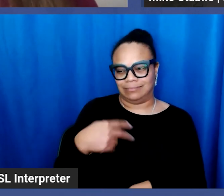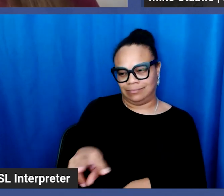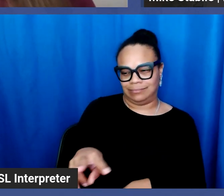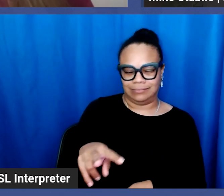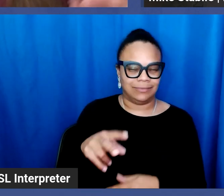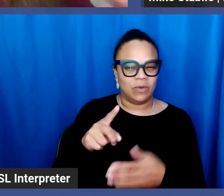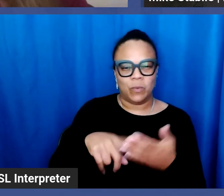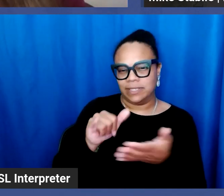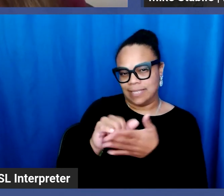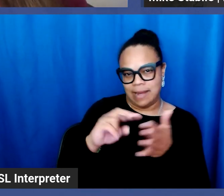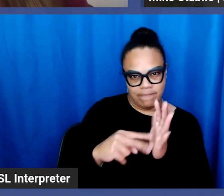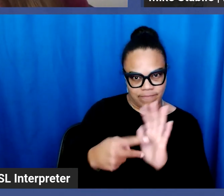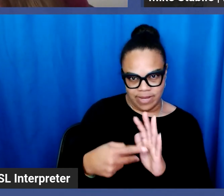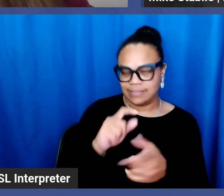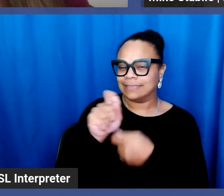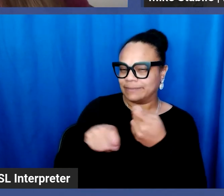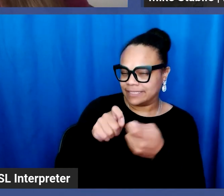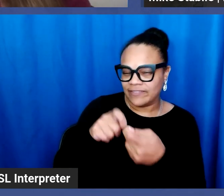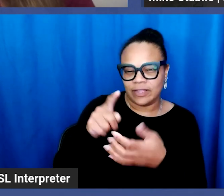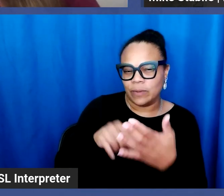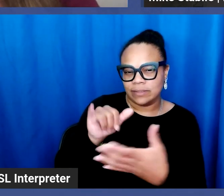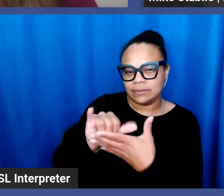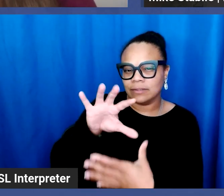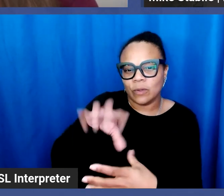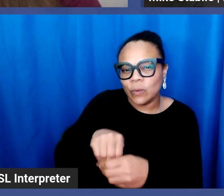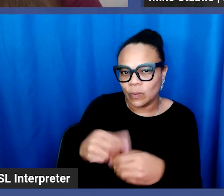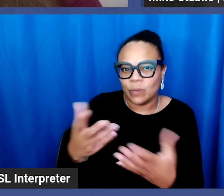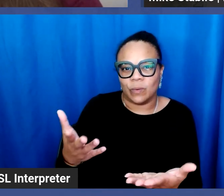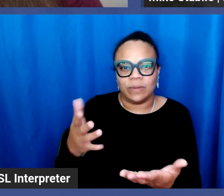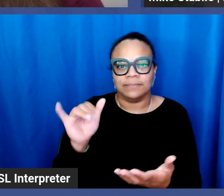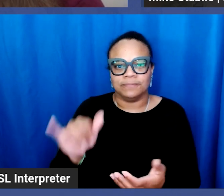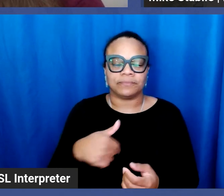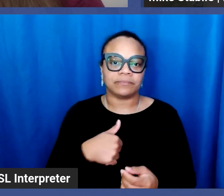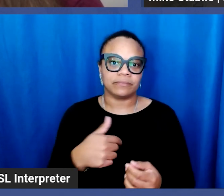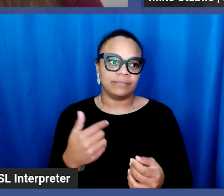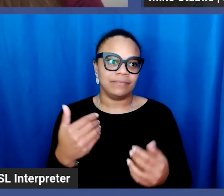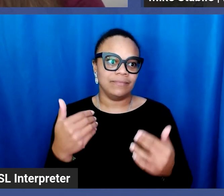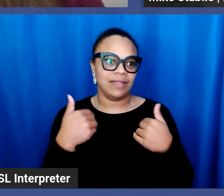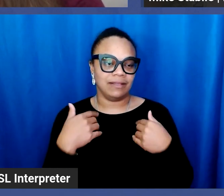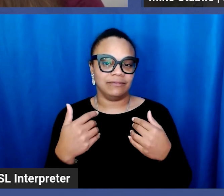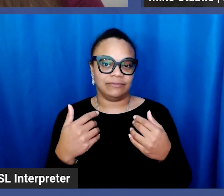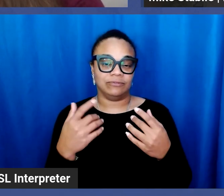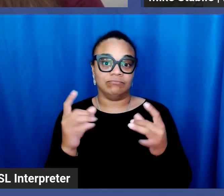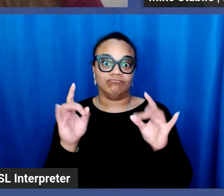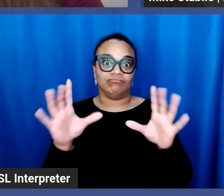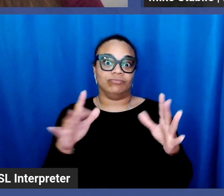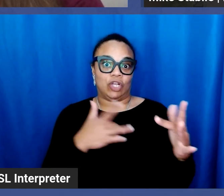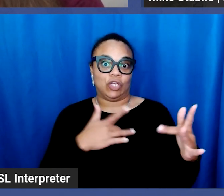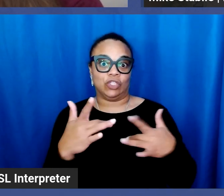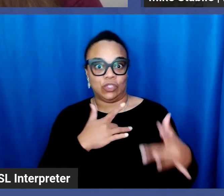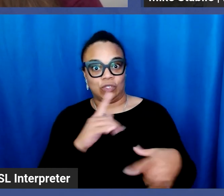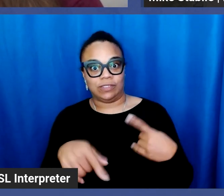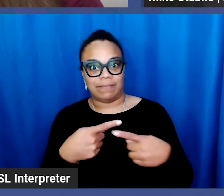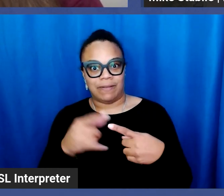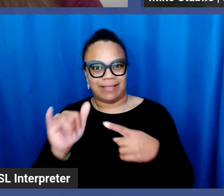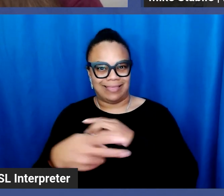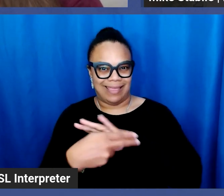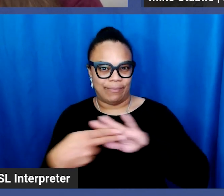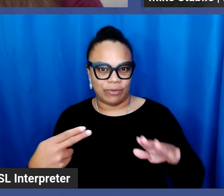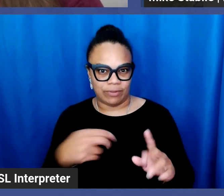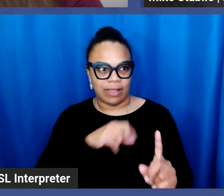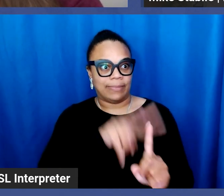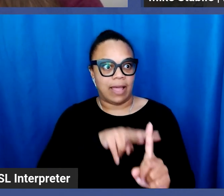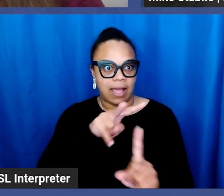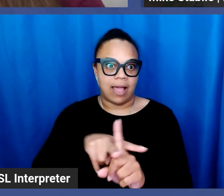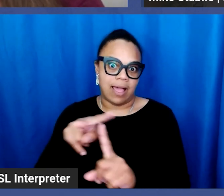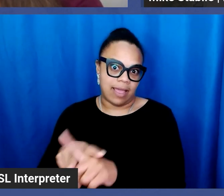actually mean? Like, what are we really talking about here? I have huge concerns about that label being applied